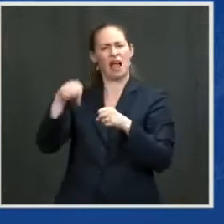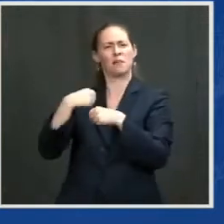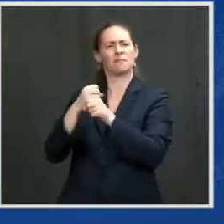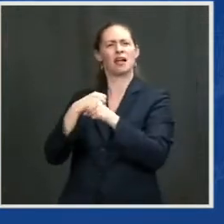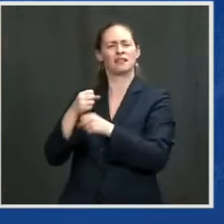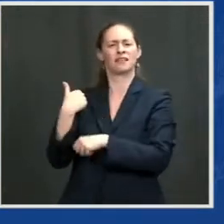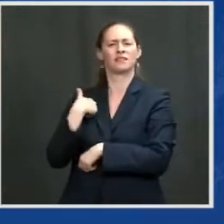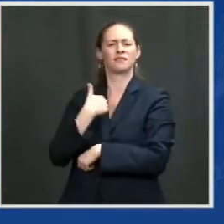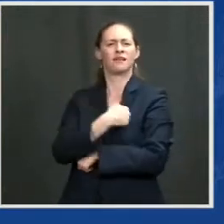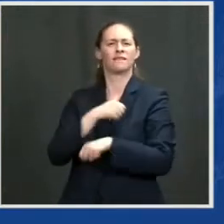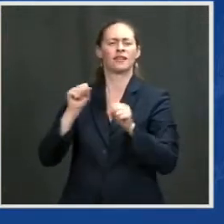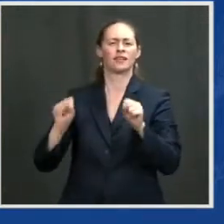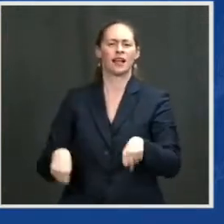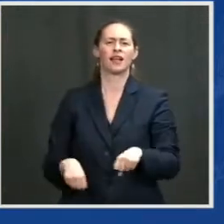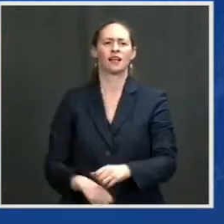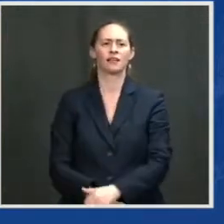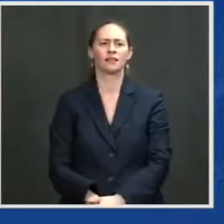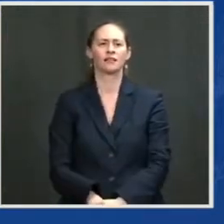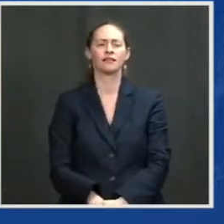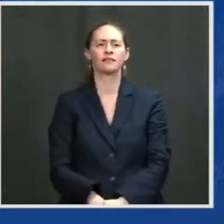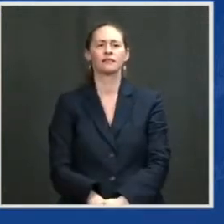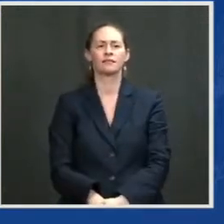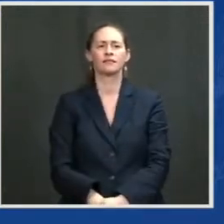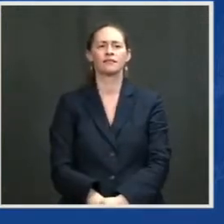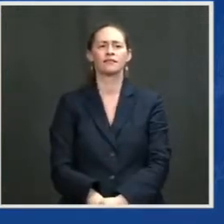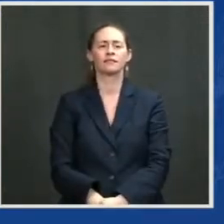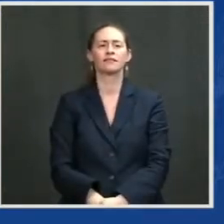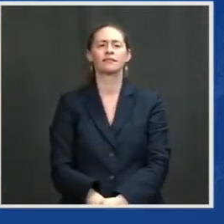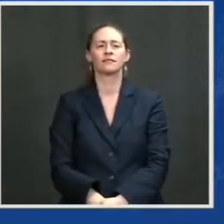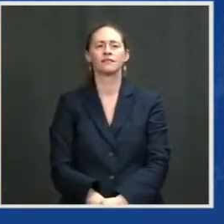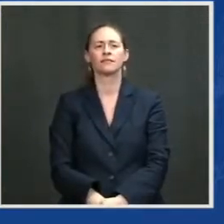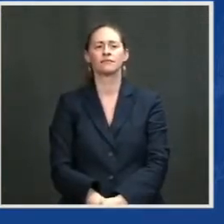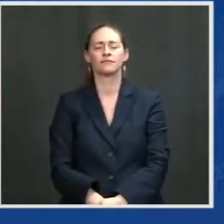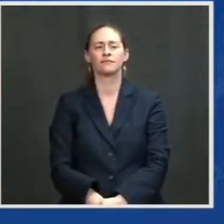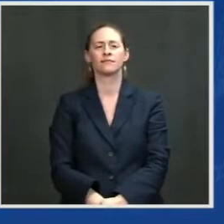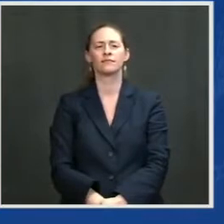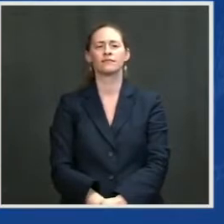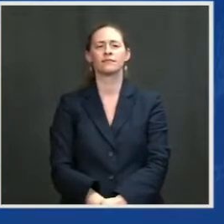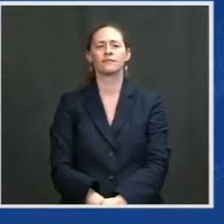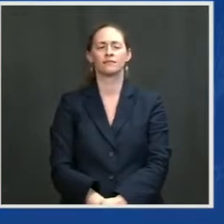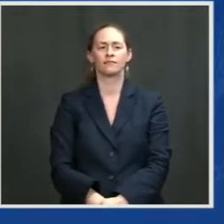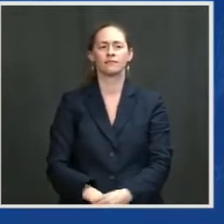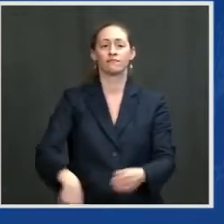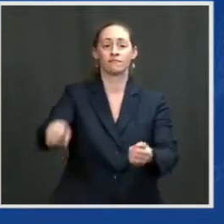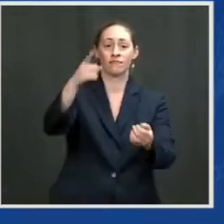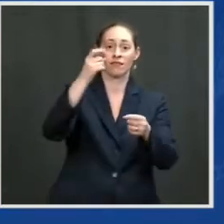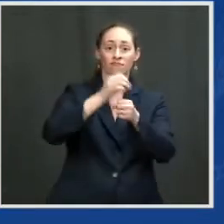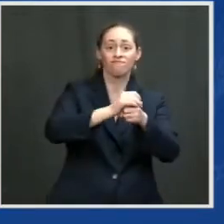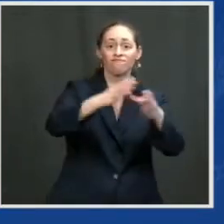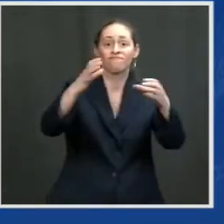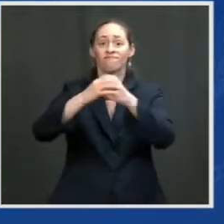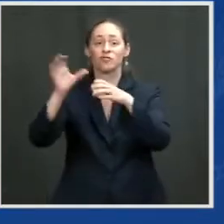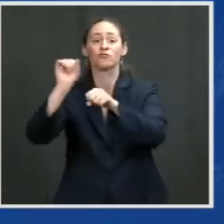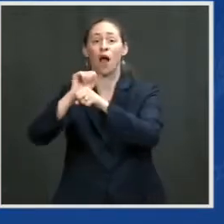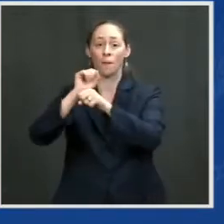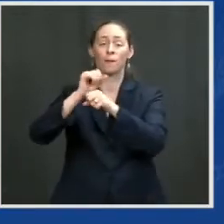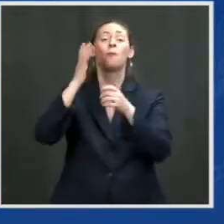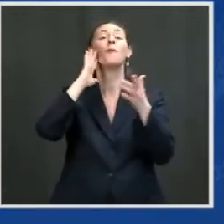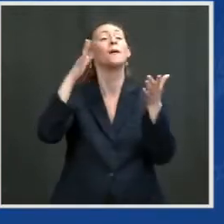to purchase those. It's going to create jobs and going to generate economic growth. And look, this is all about making a